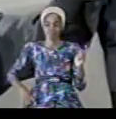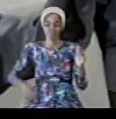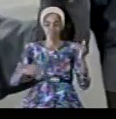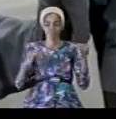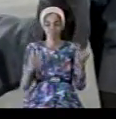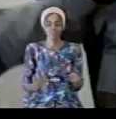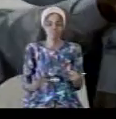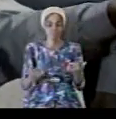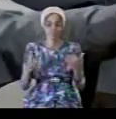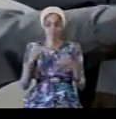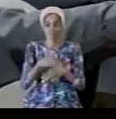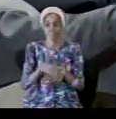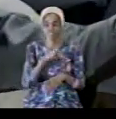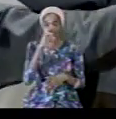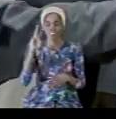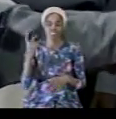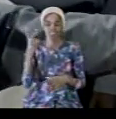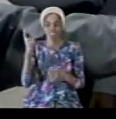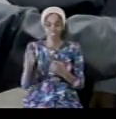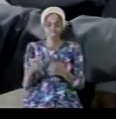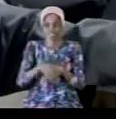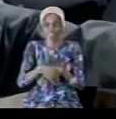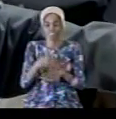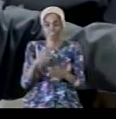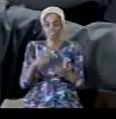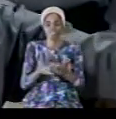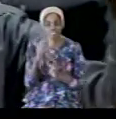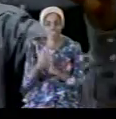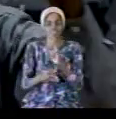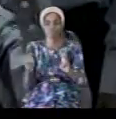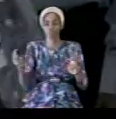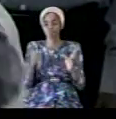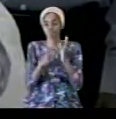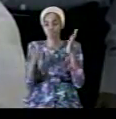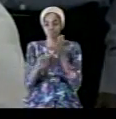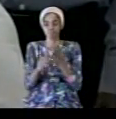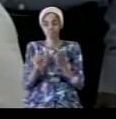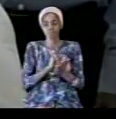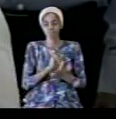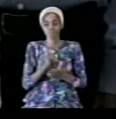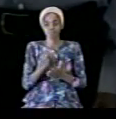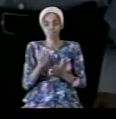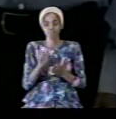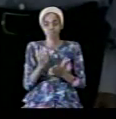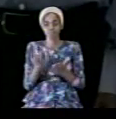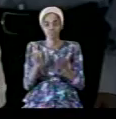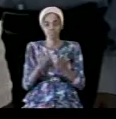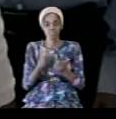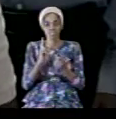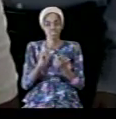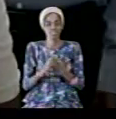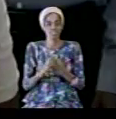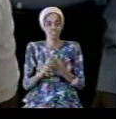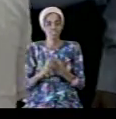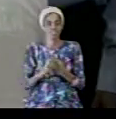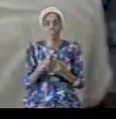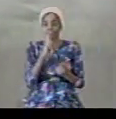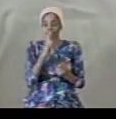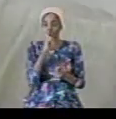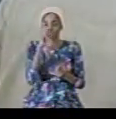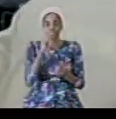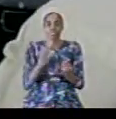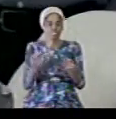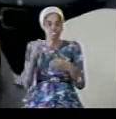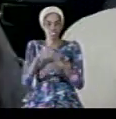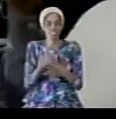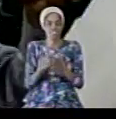Tonight is the second night of this global crusade. And I want to stir up your faith by assuring you tonight that God